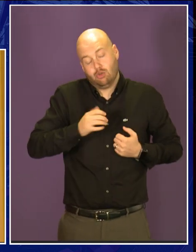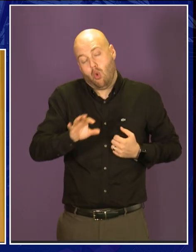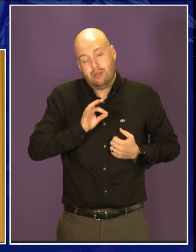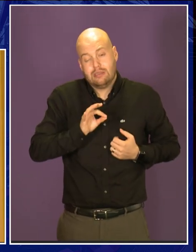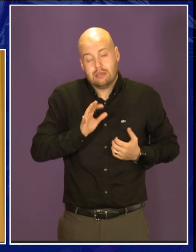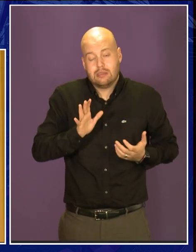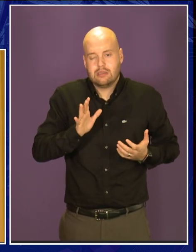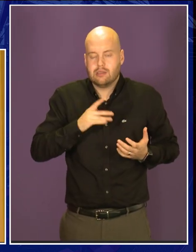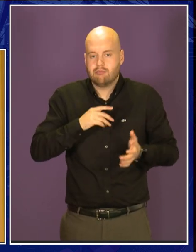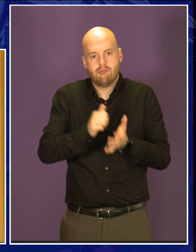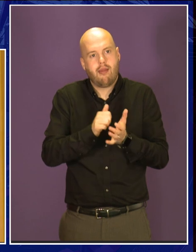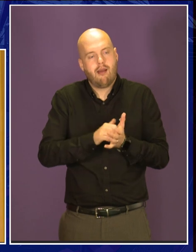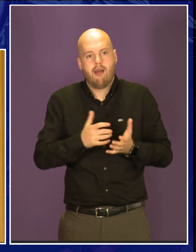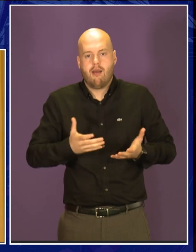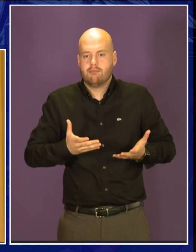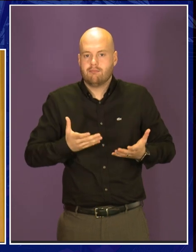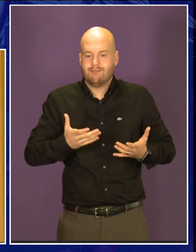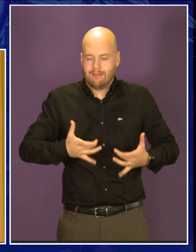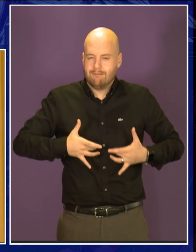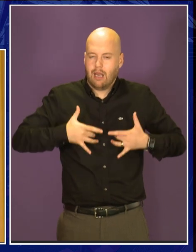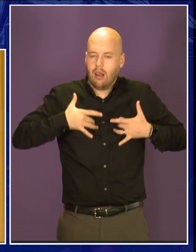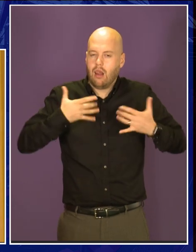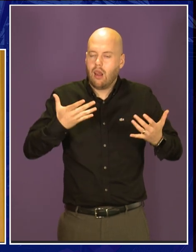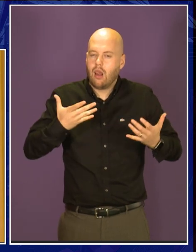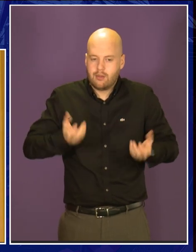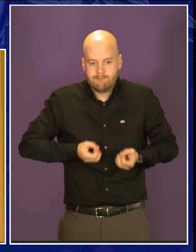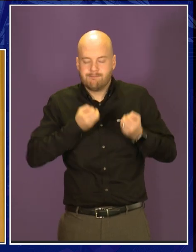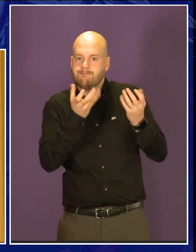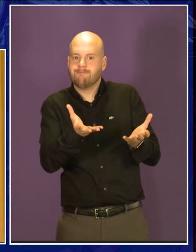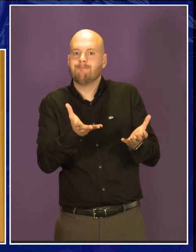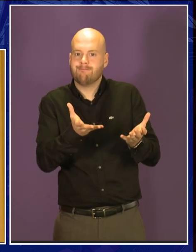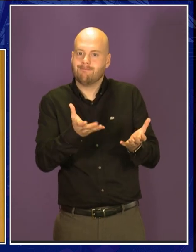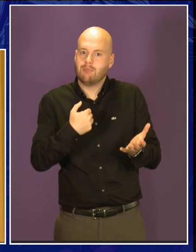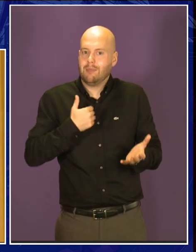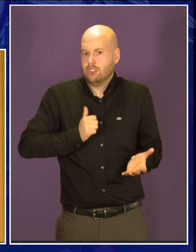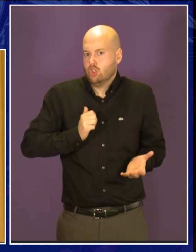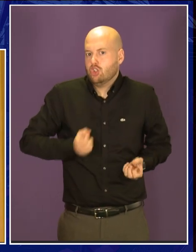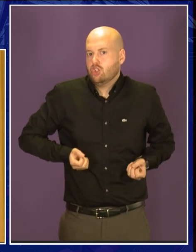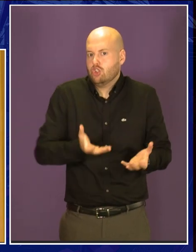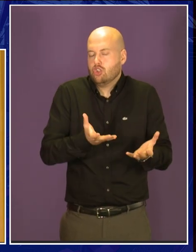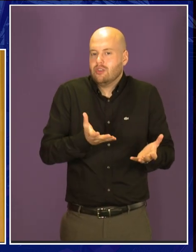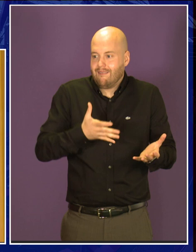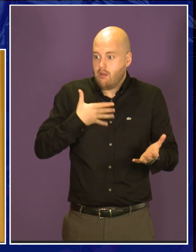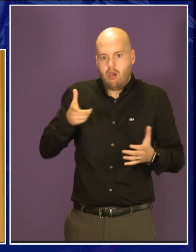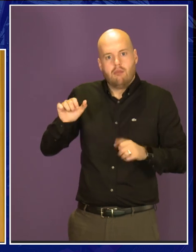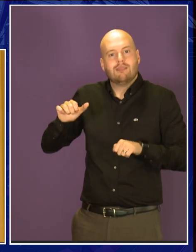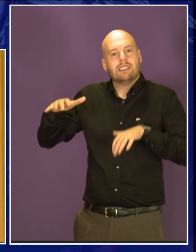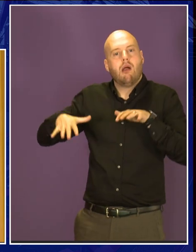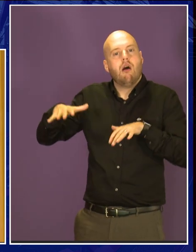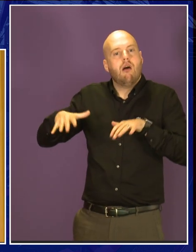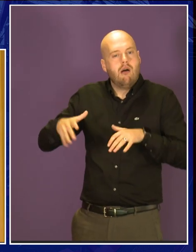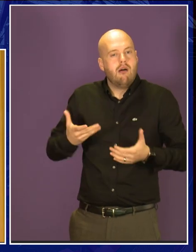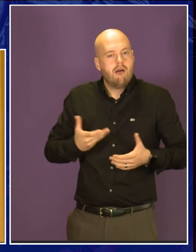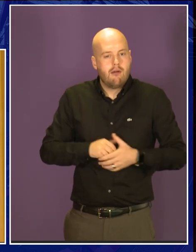it's about a feeling, it's a sensory part. And that's where I think there's that overlap. I would also say that there's this